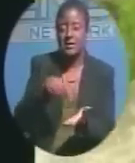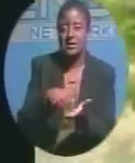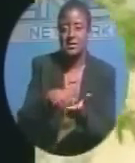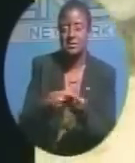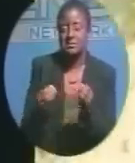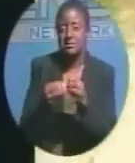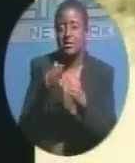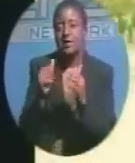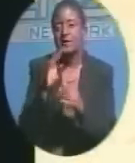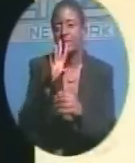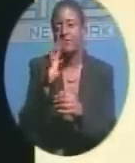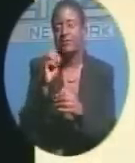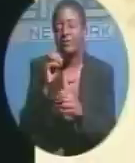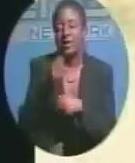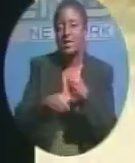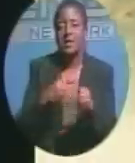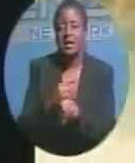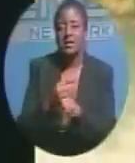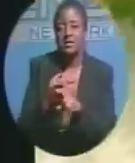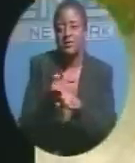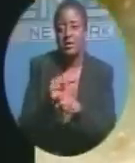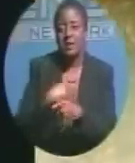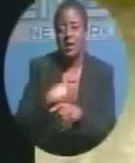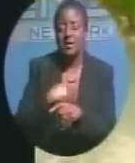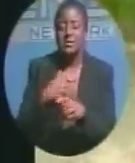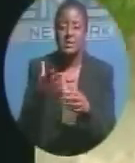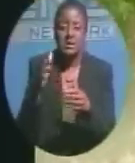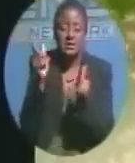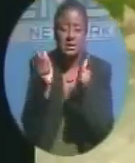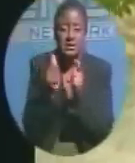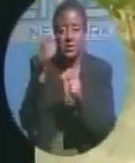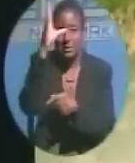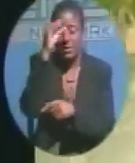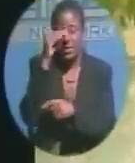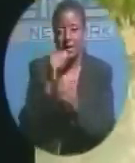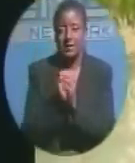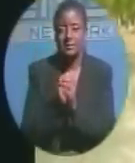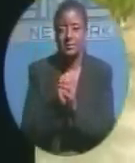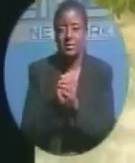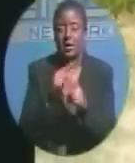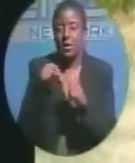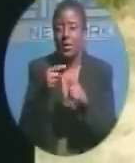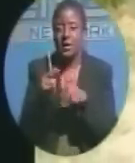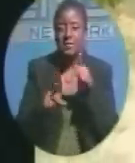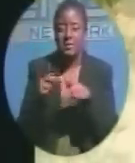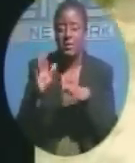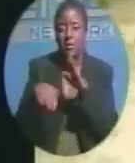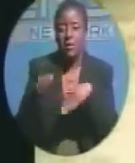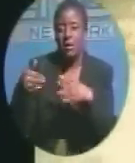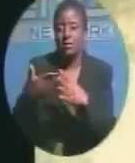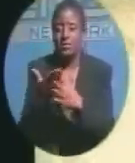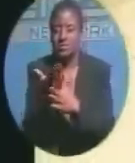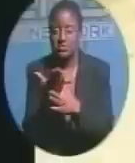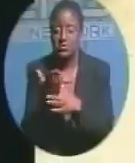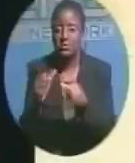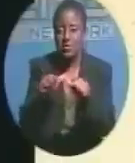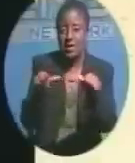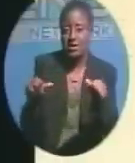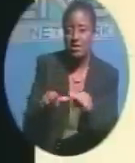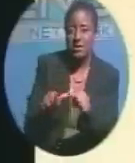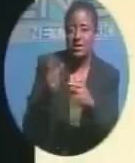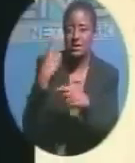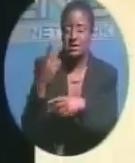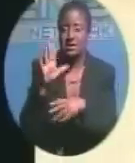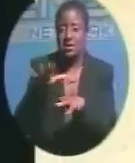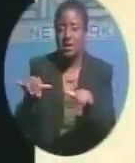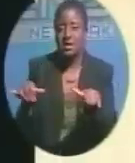Over 40 years from I was a little boy. When people walk through the settlement and they come across your yard and your house, what do they